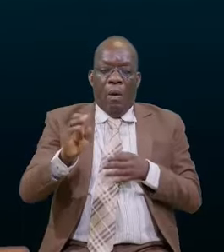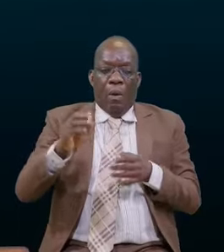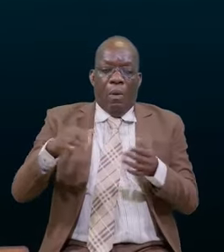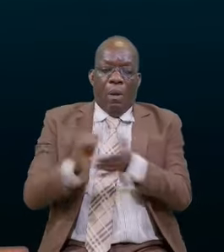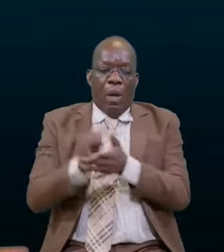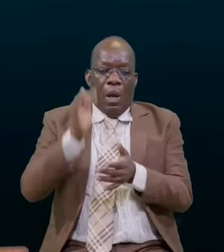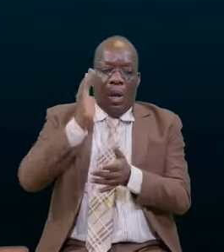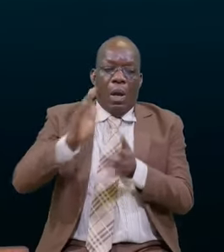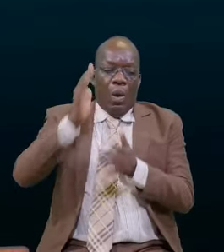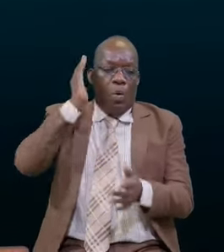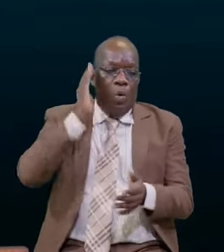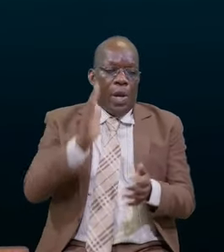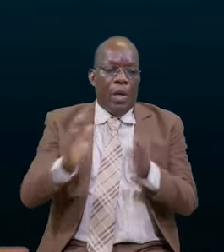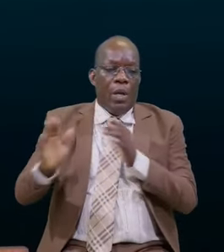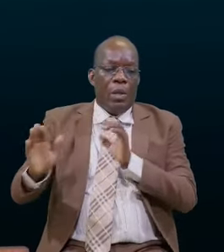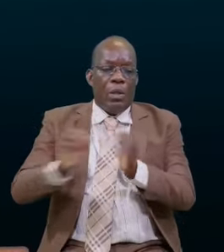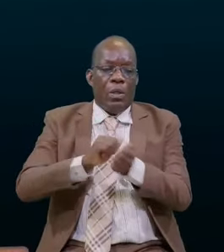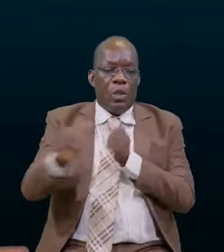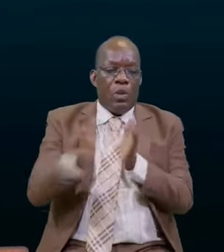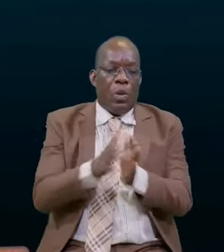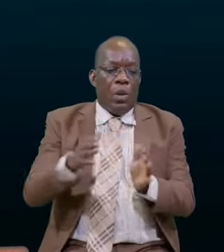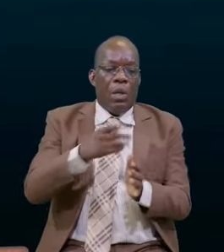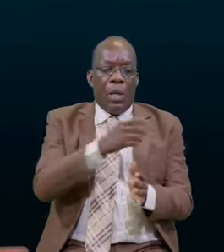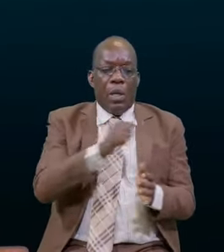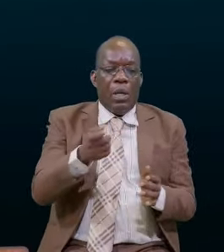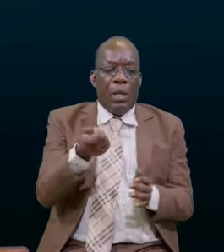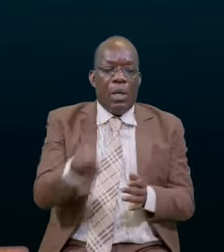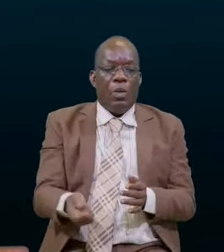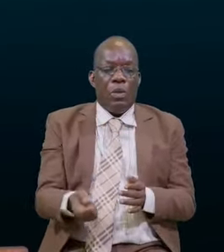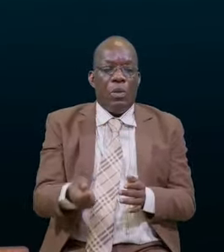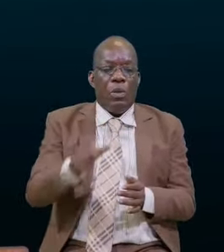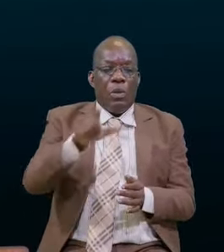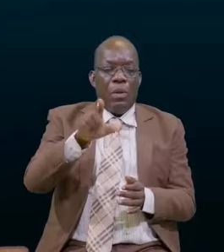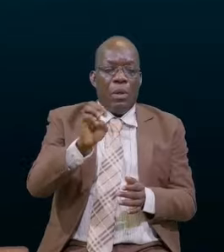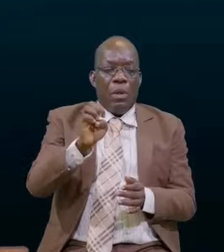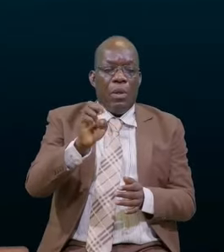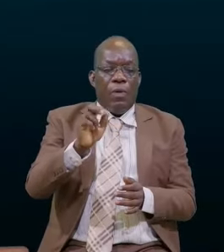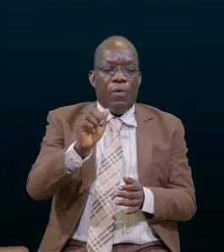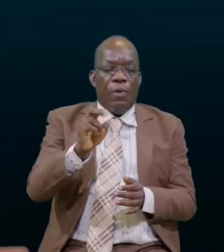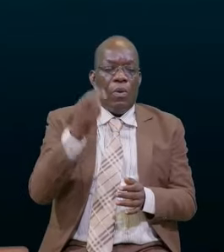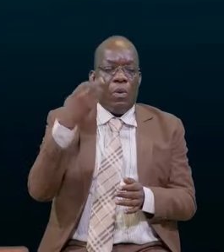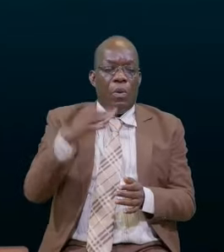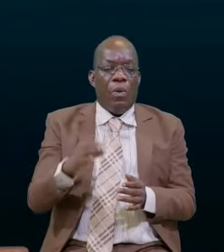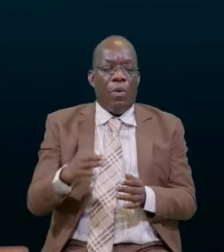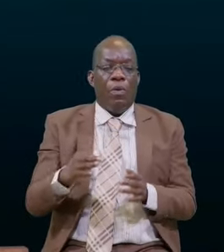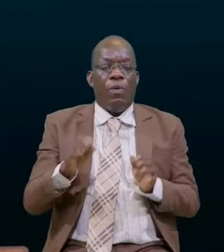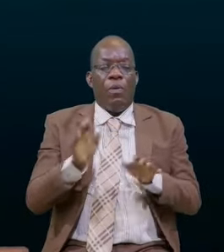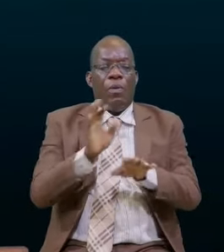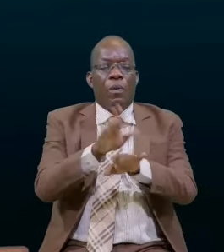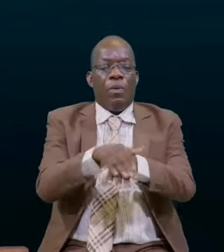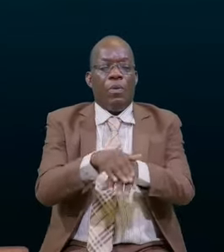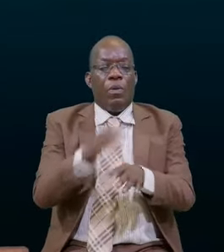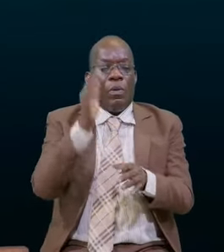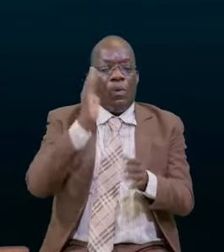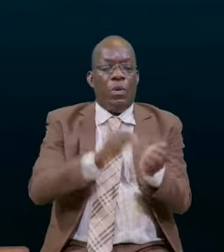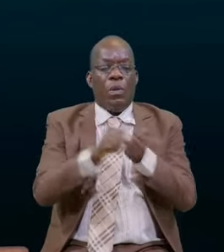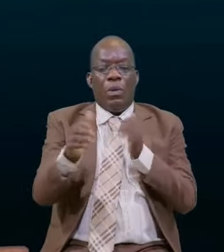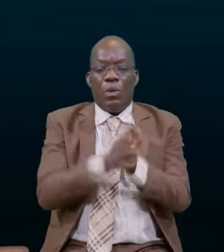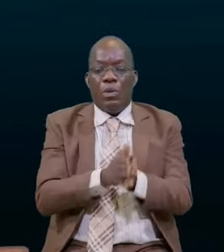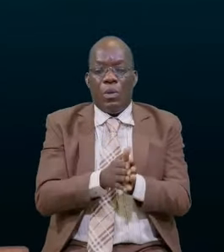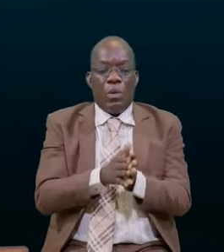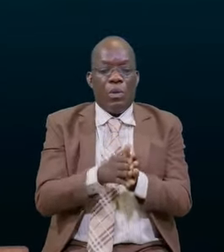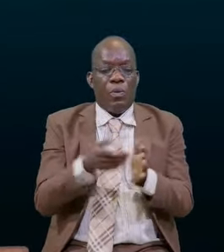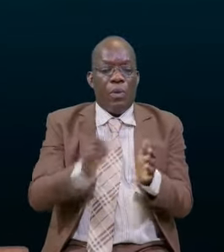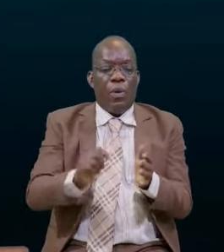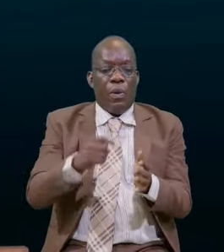little Lev of hypocrisy Le the whole long it will defy the life of the Christian leav of false Doctrine will